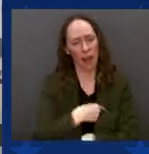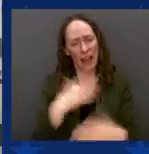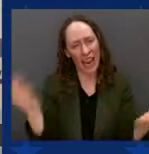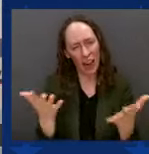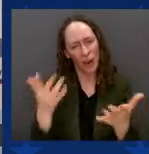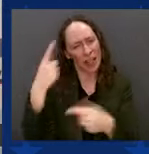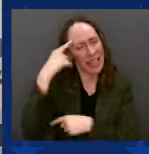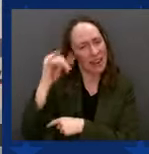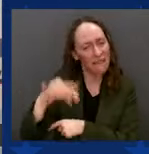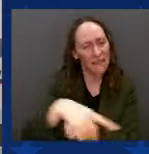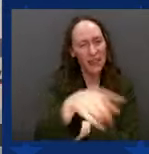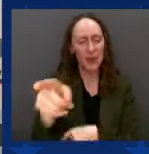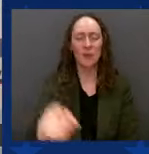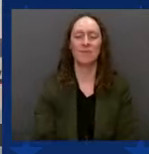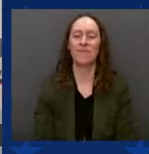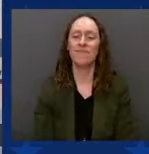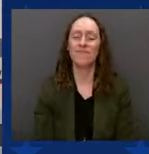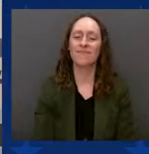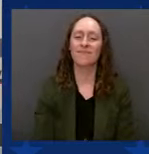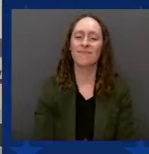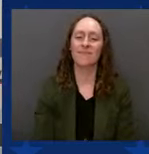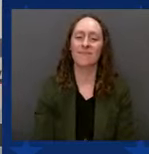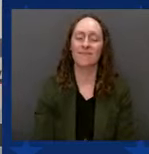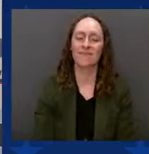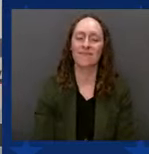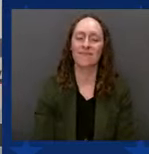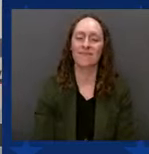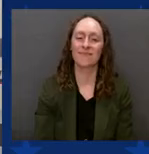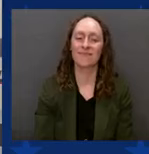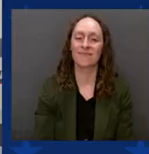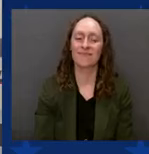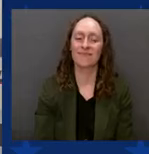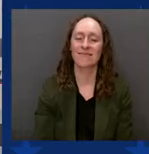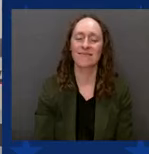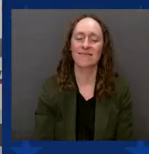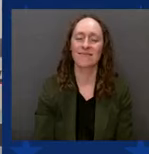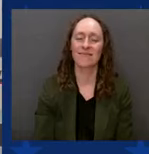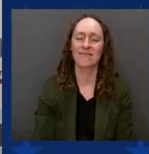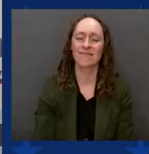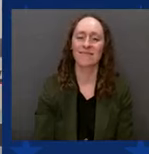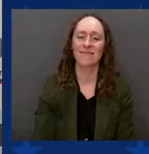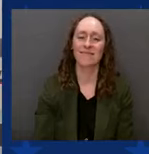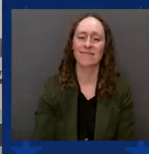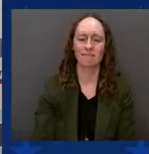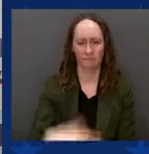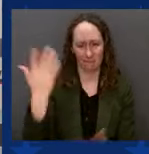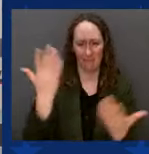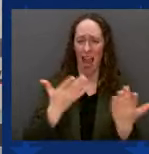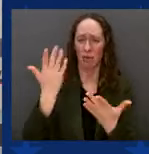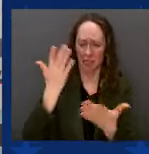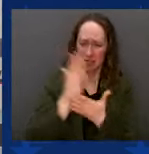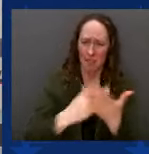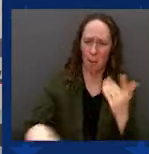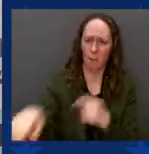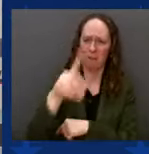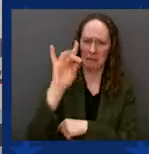Everybody asks why I ever moved from Scranton. I moved from Scranton because we live five blocks from the Caseys.